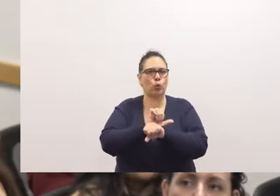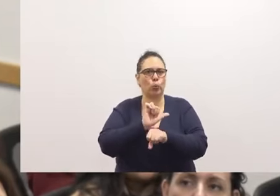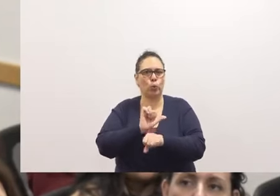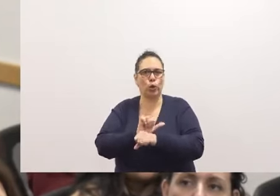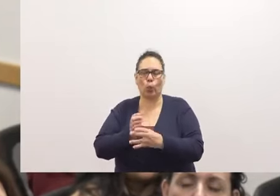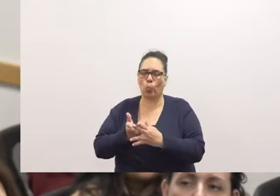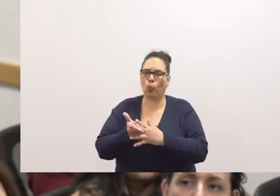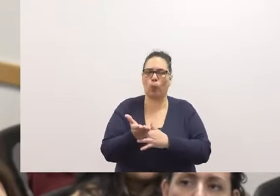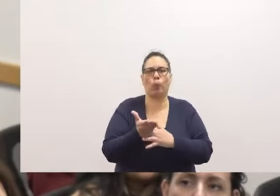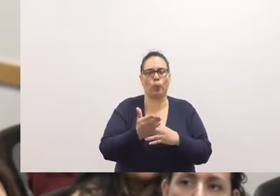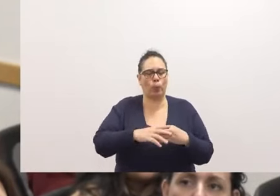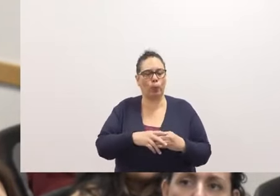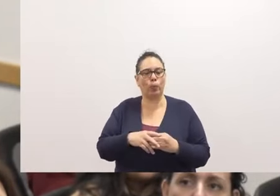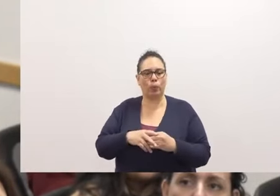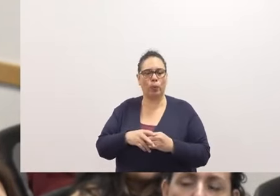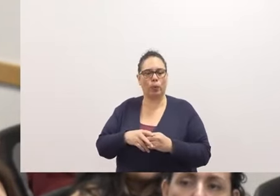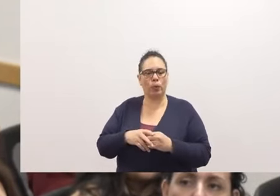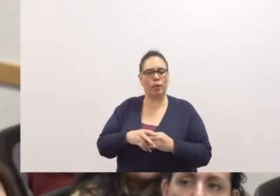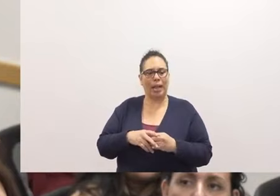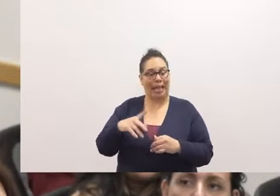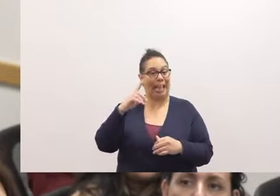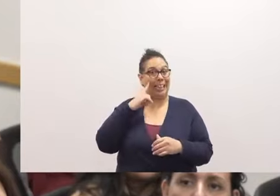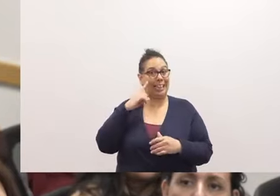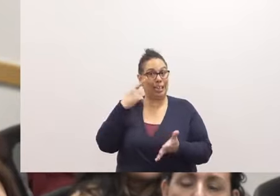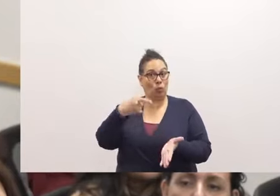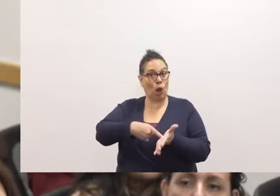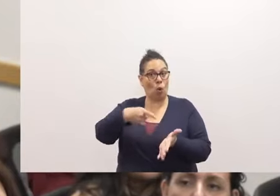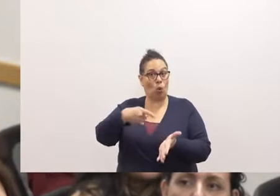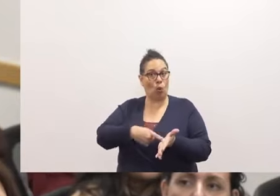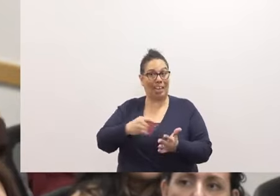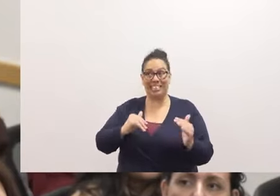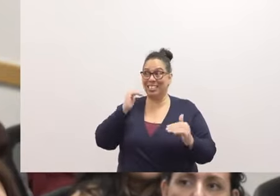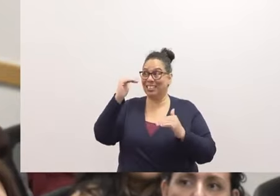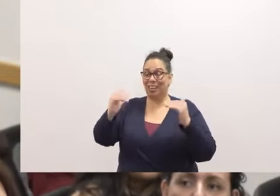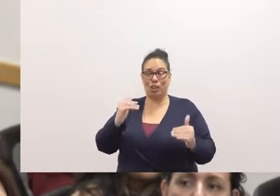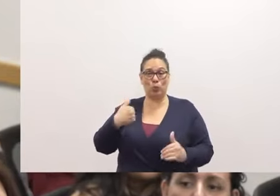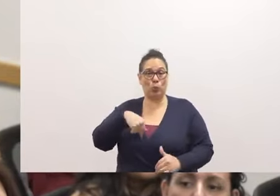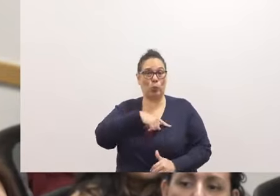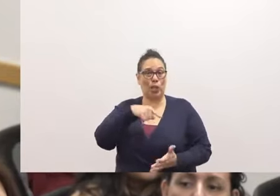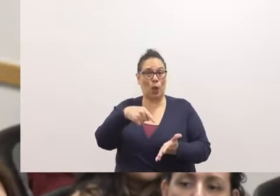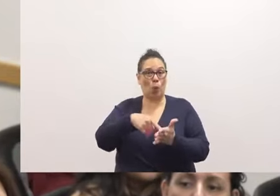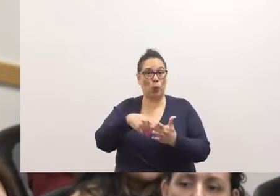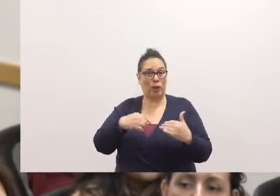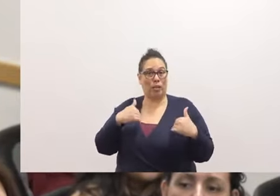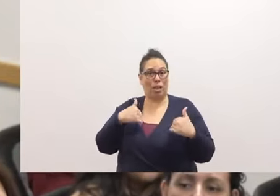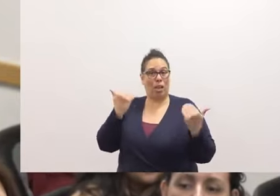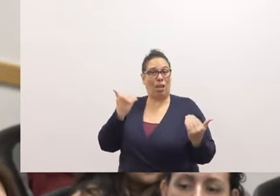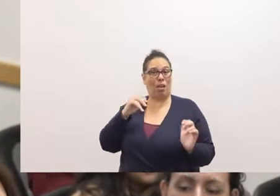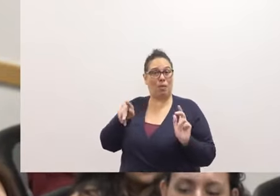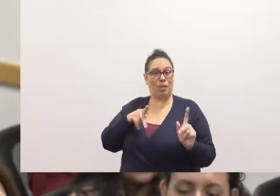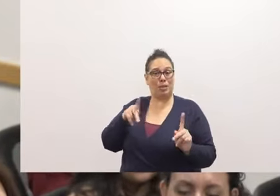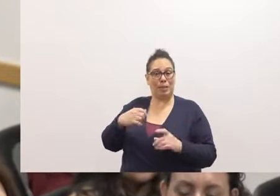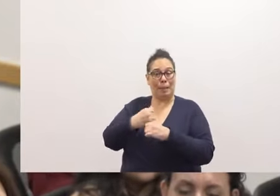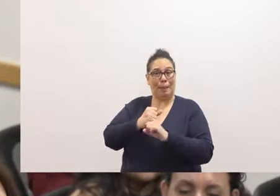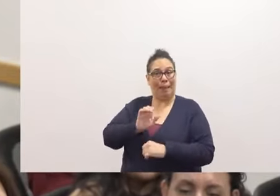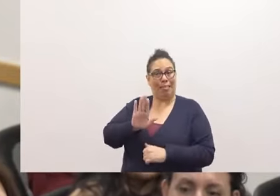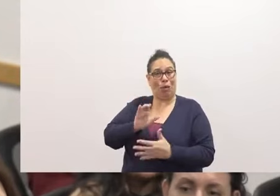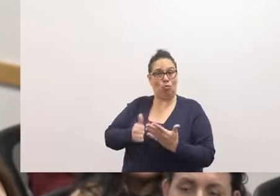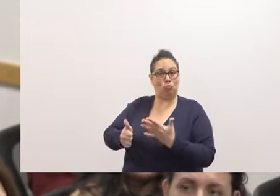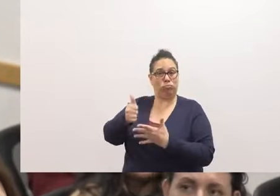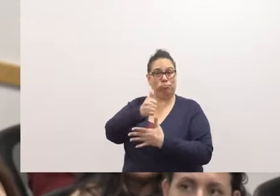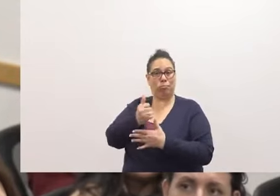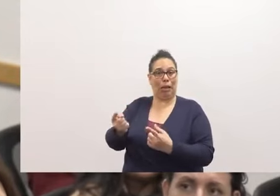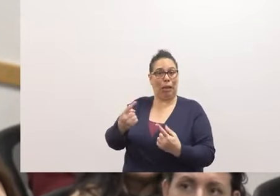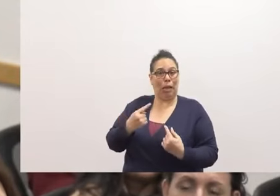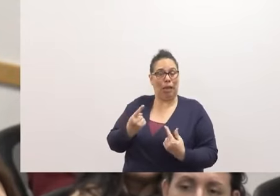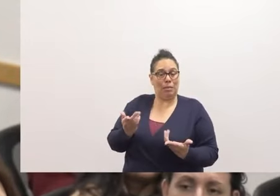that. And I think that we owe that. As adults, we owe that to the young folks who have made it the priority to come here today to